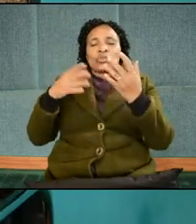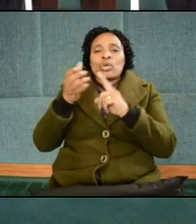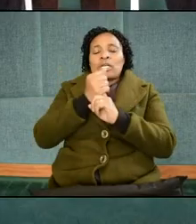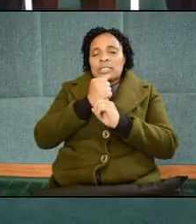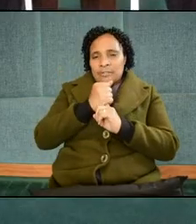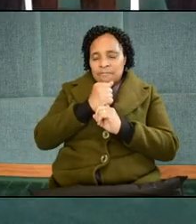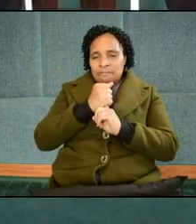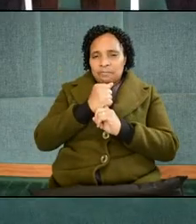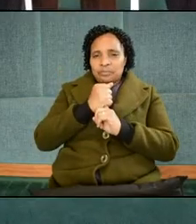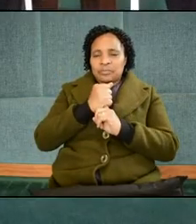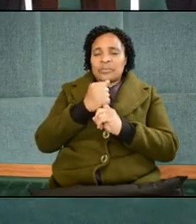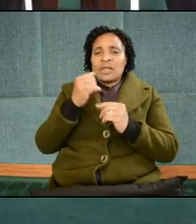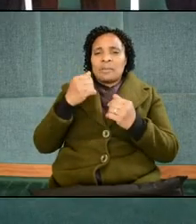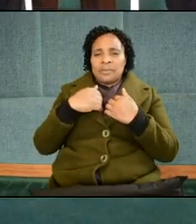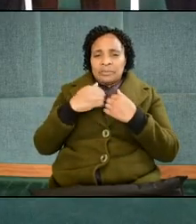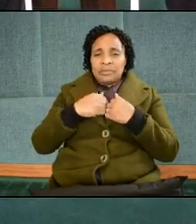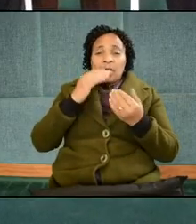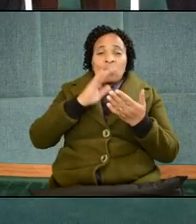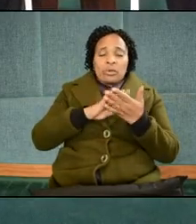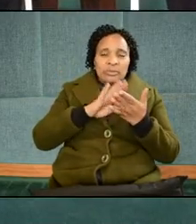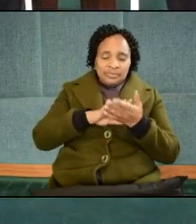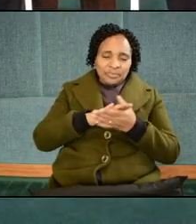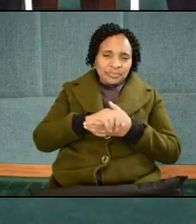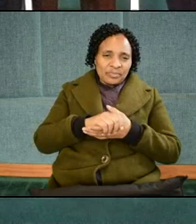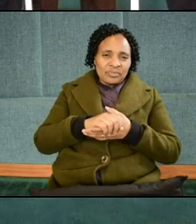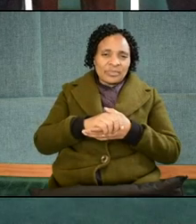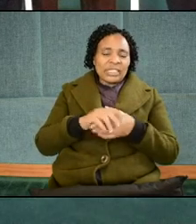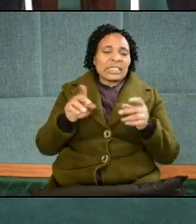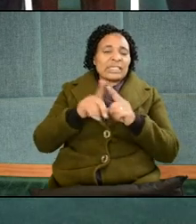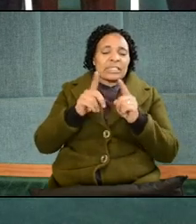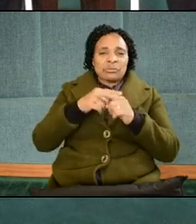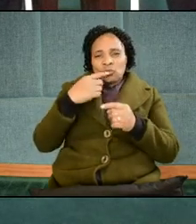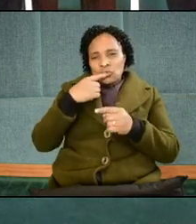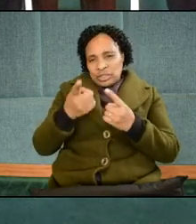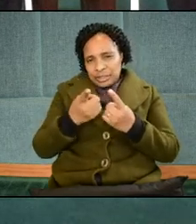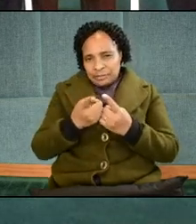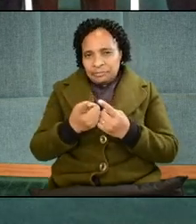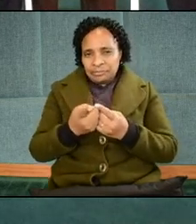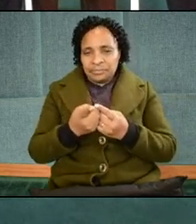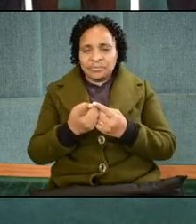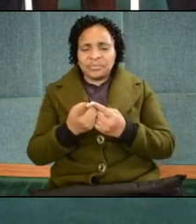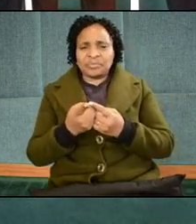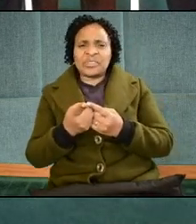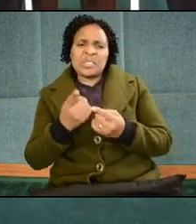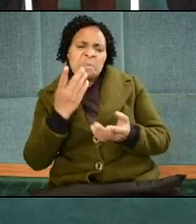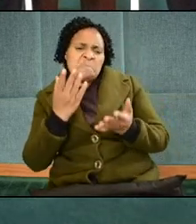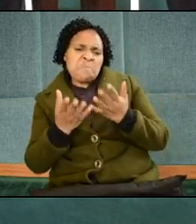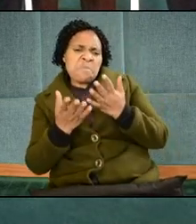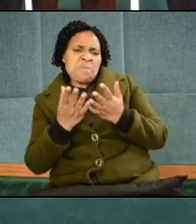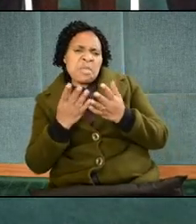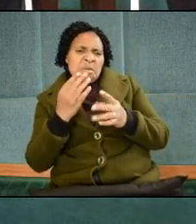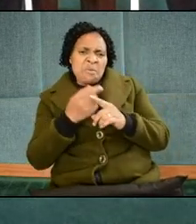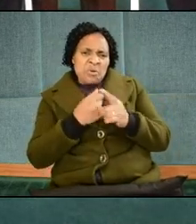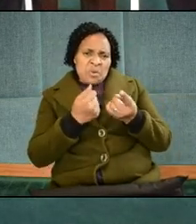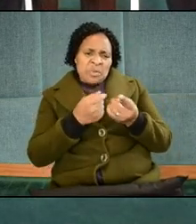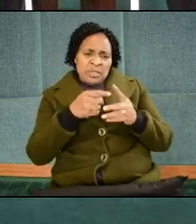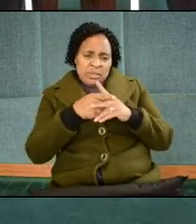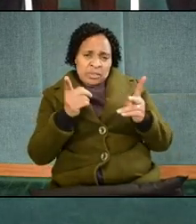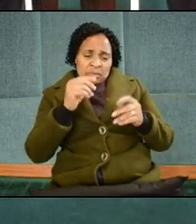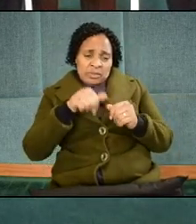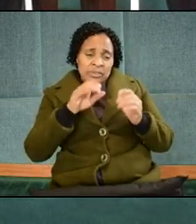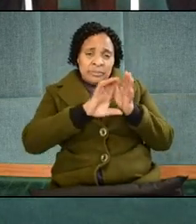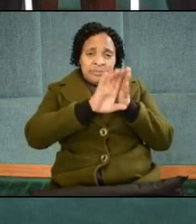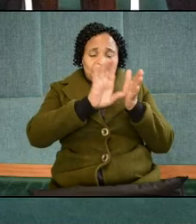Now, may I make a comment? Yes, to Bridget. Just as you've said, it seems from even the start of